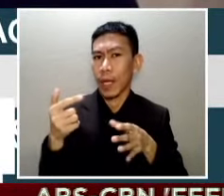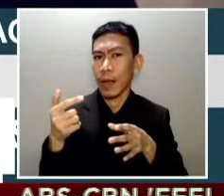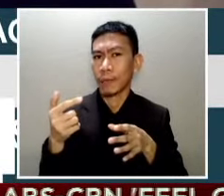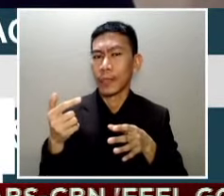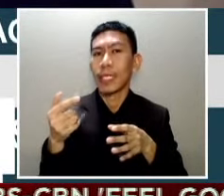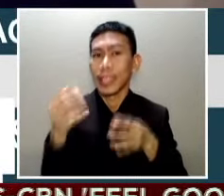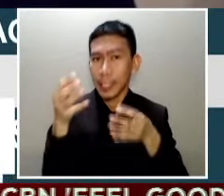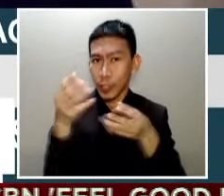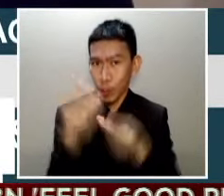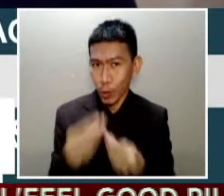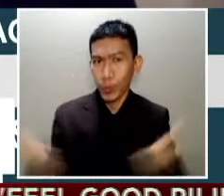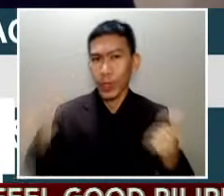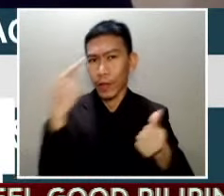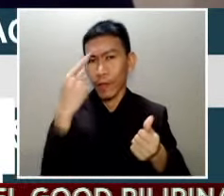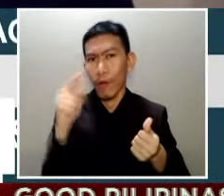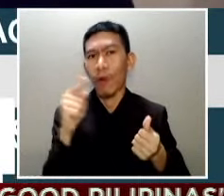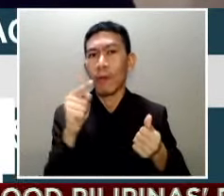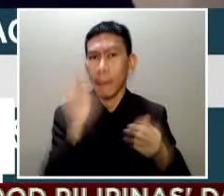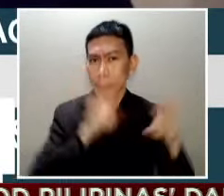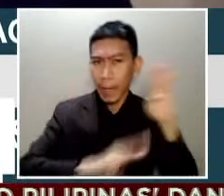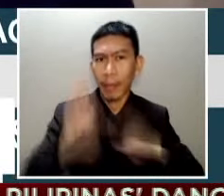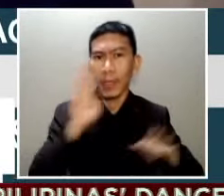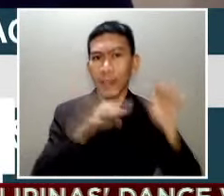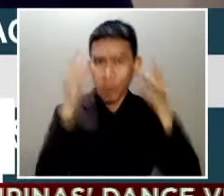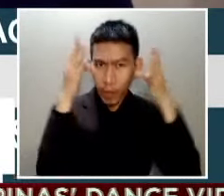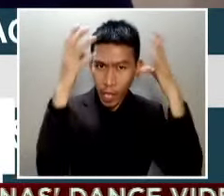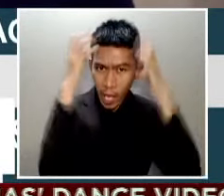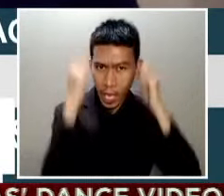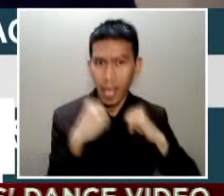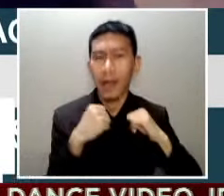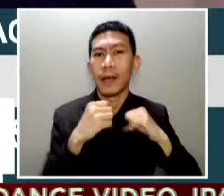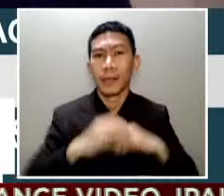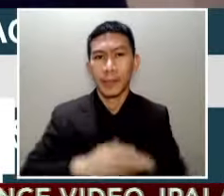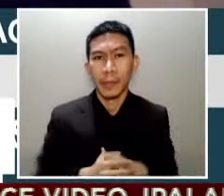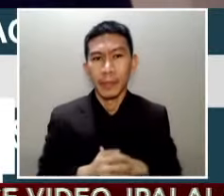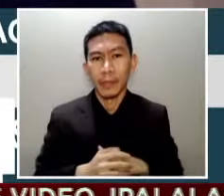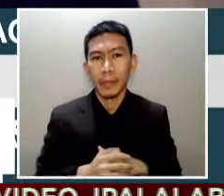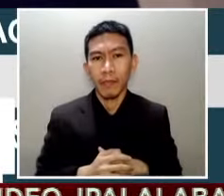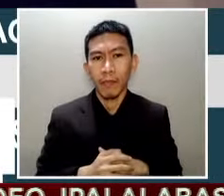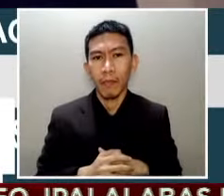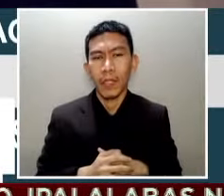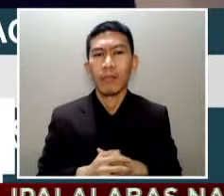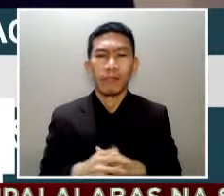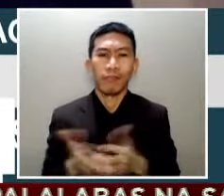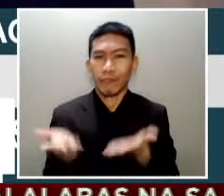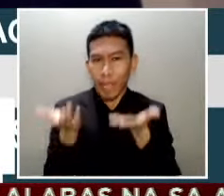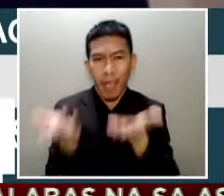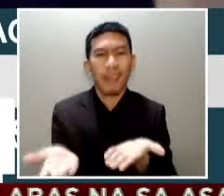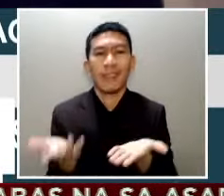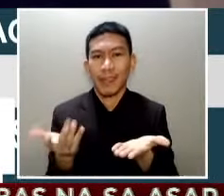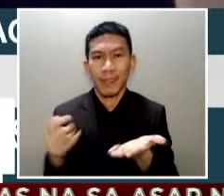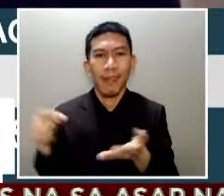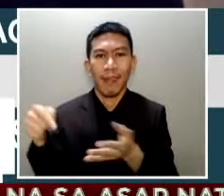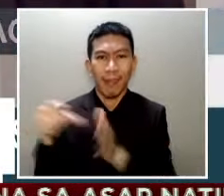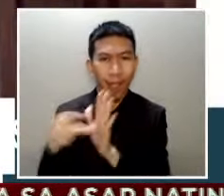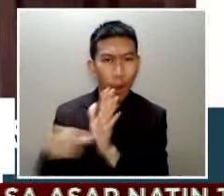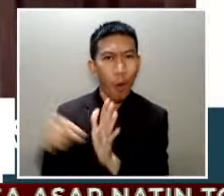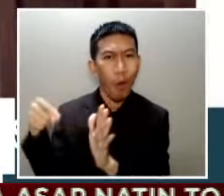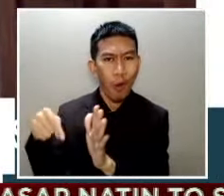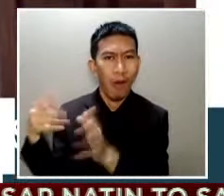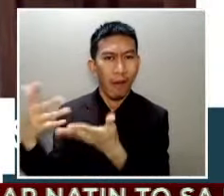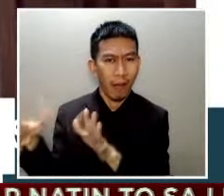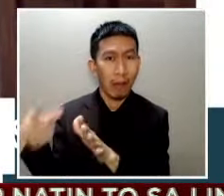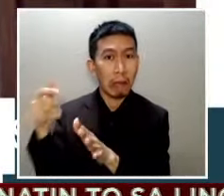as pernicious and as urgent as terrorism so it is what it is it's what's in the law and the Congress